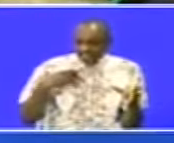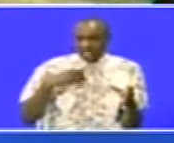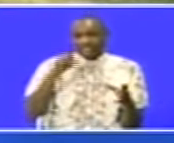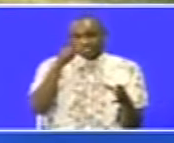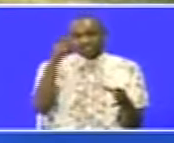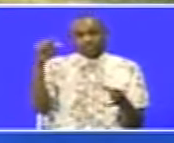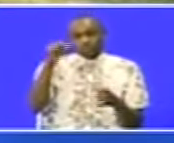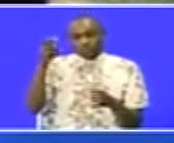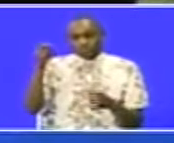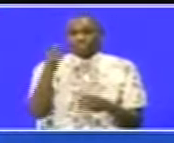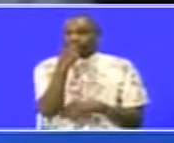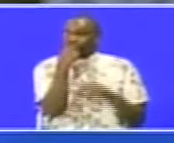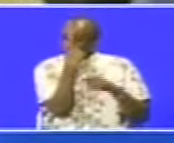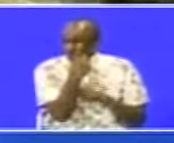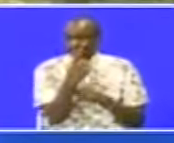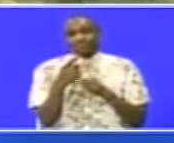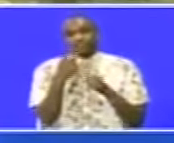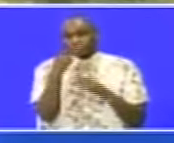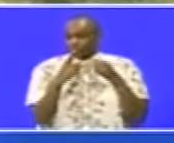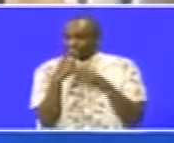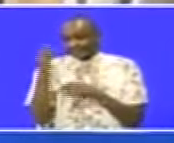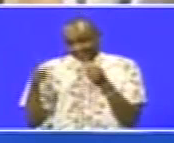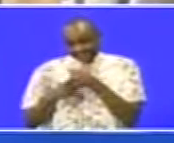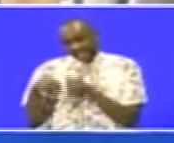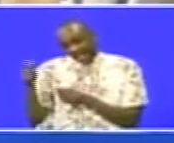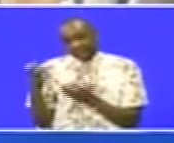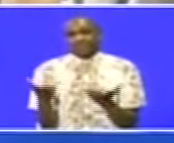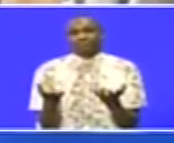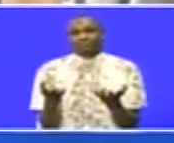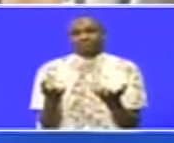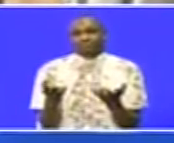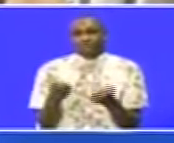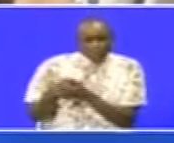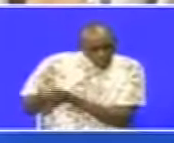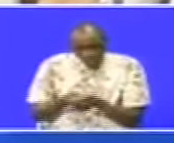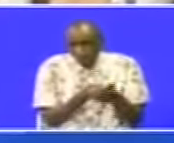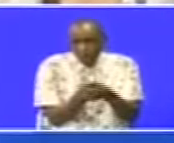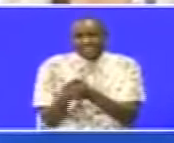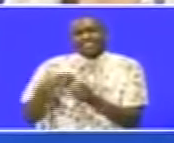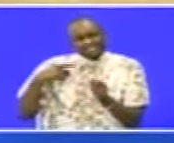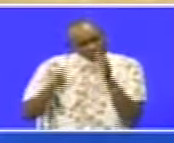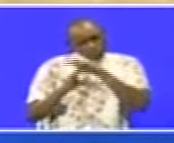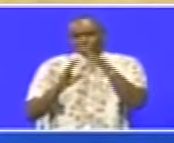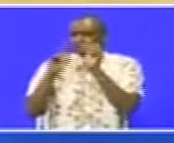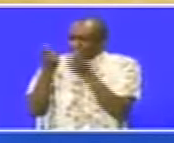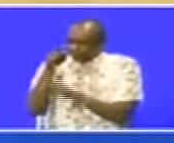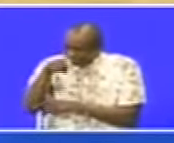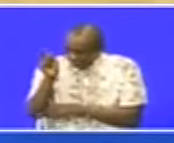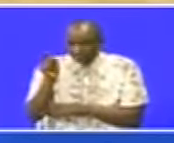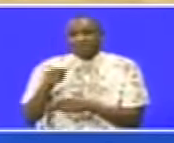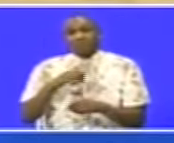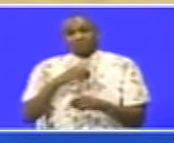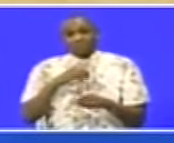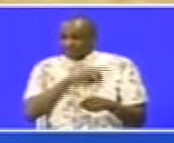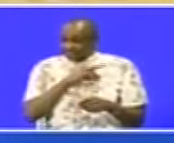to a 21-6 victory as Apail upset Bungoma with a 14-3 win. In hockey, a majority of the top-rated teams had the odds swinging in their favor as